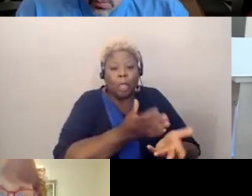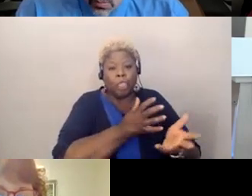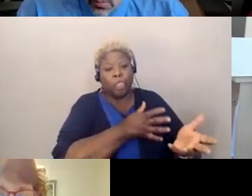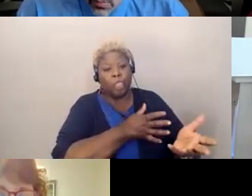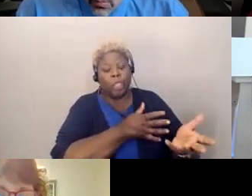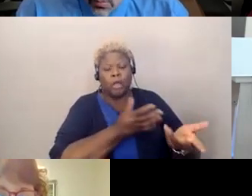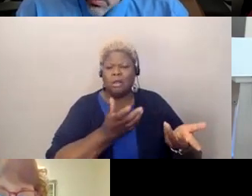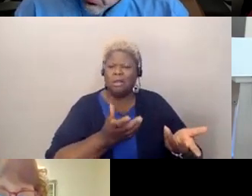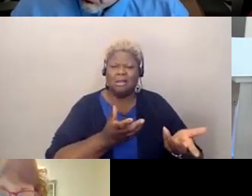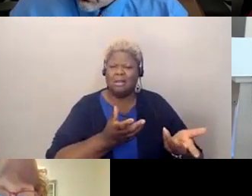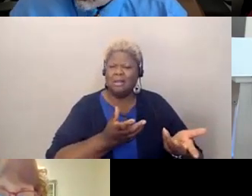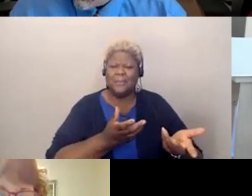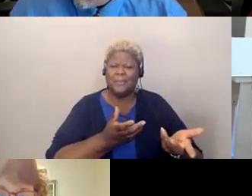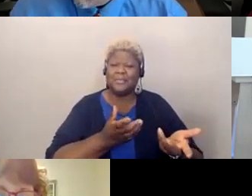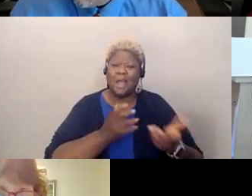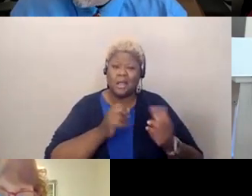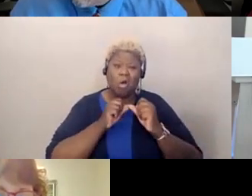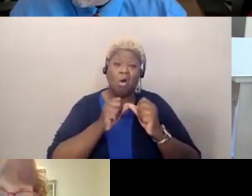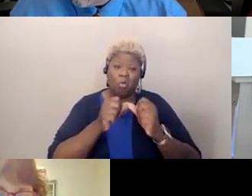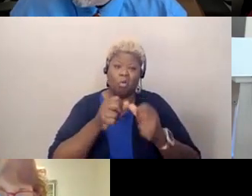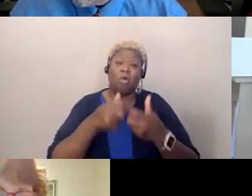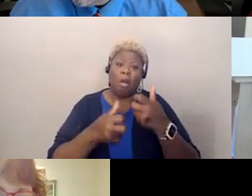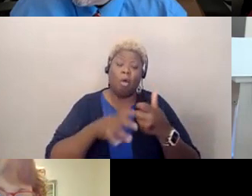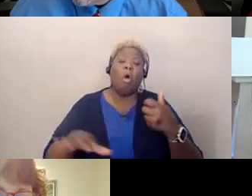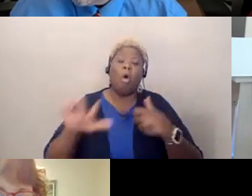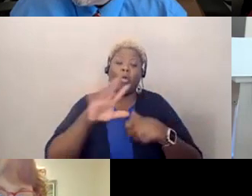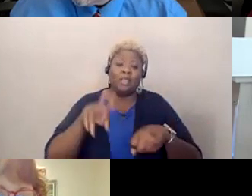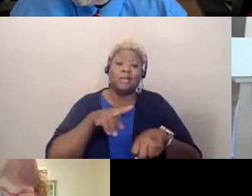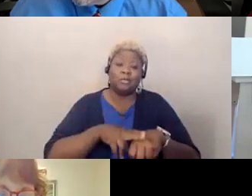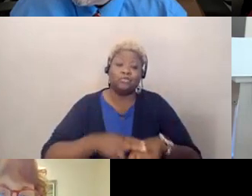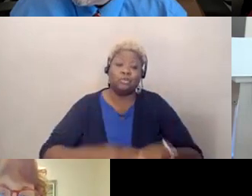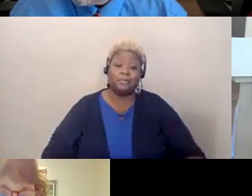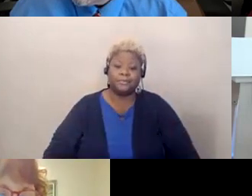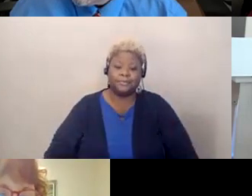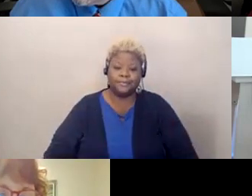So and that's an ongoing problem nationwide.